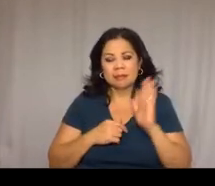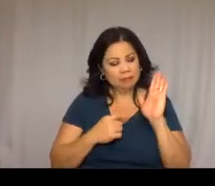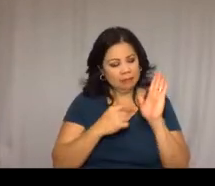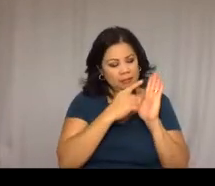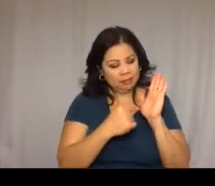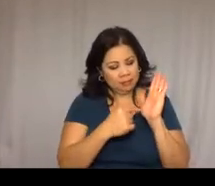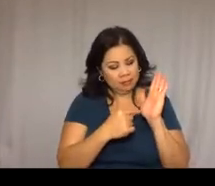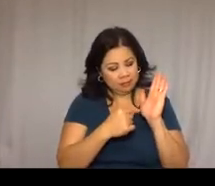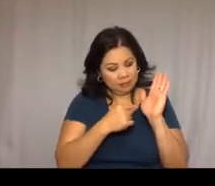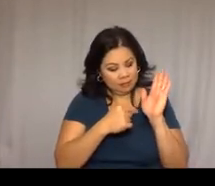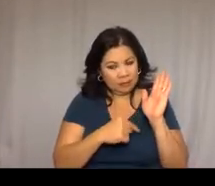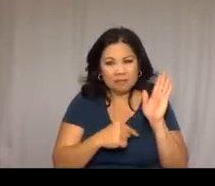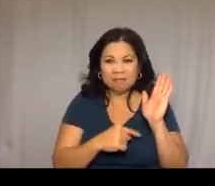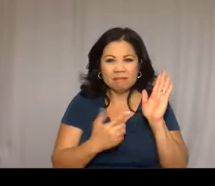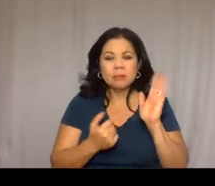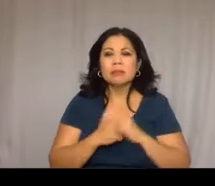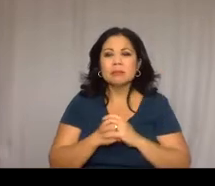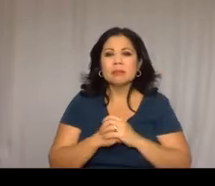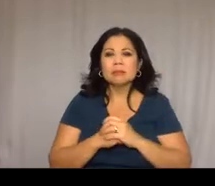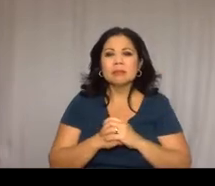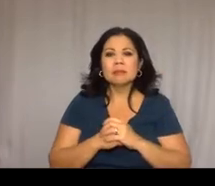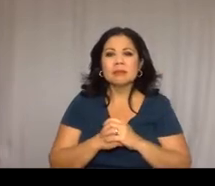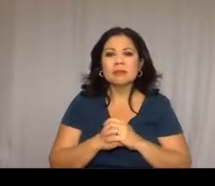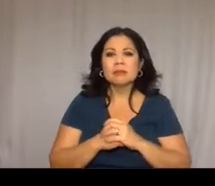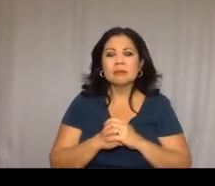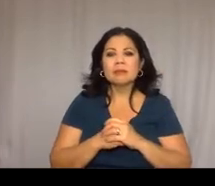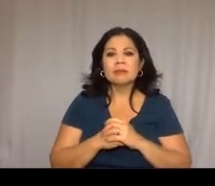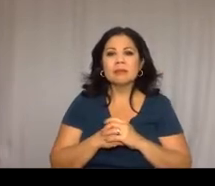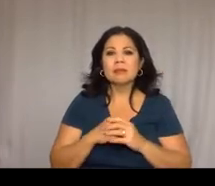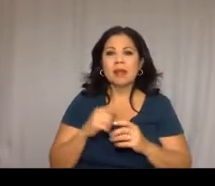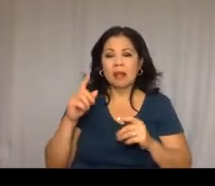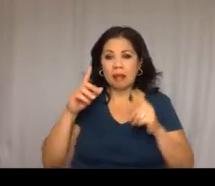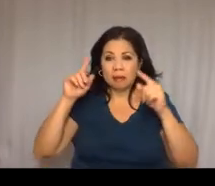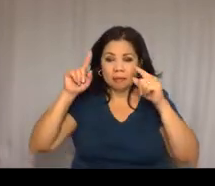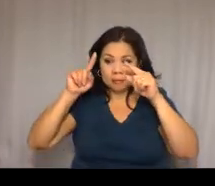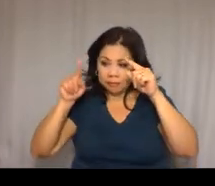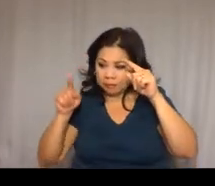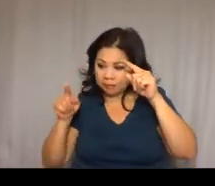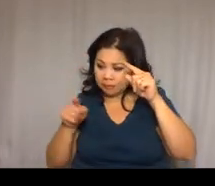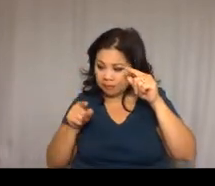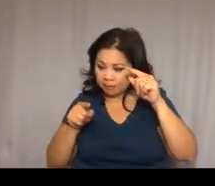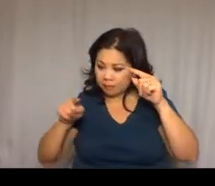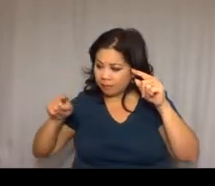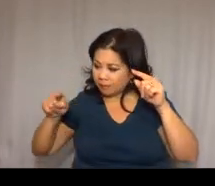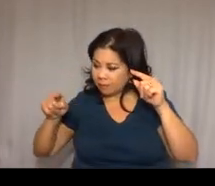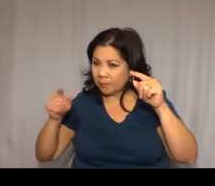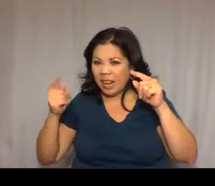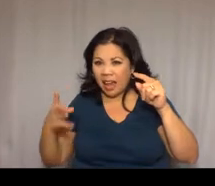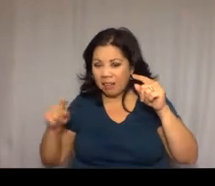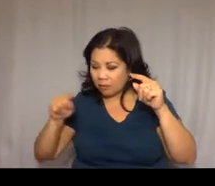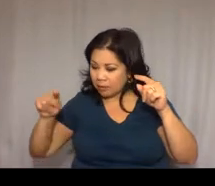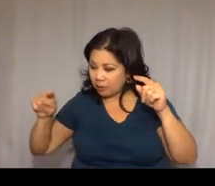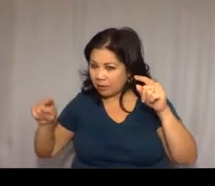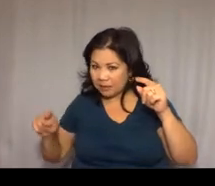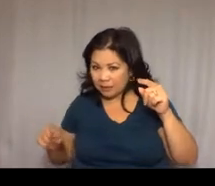maybe halfway up. So I'm going to find the curve here, and I'm going to go about halfway, and I'm just going to make a